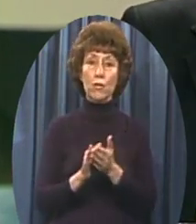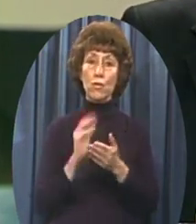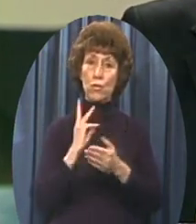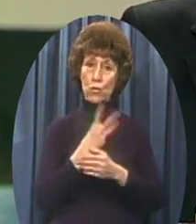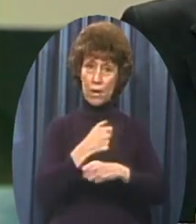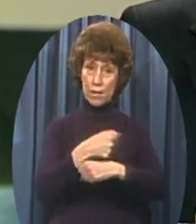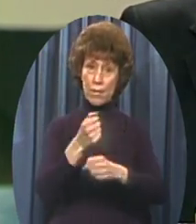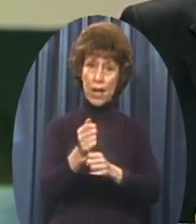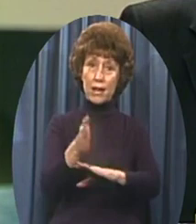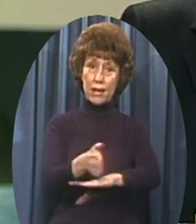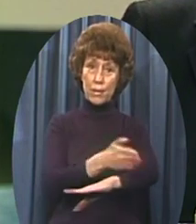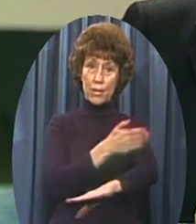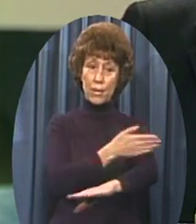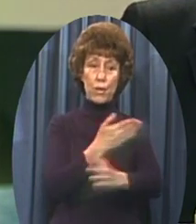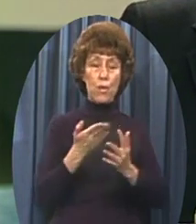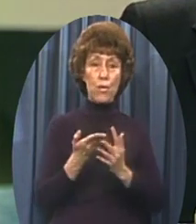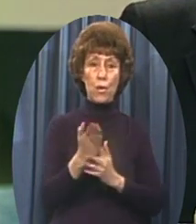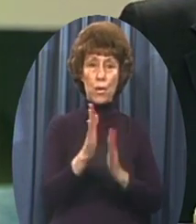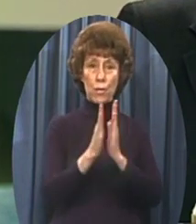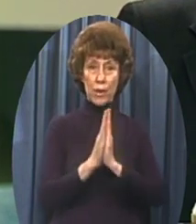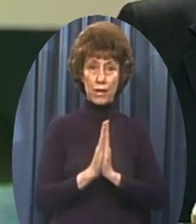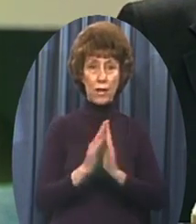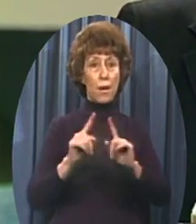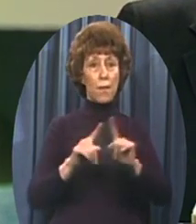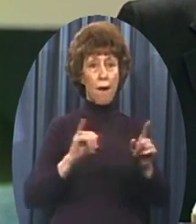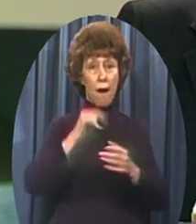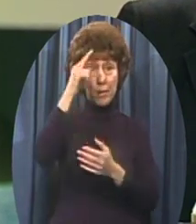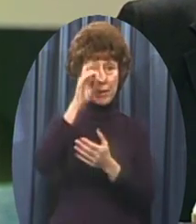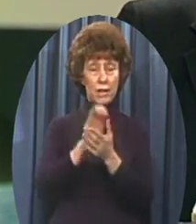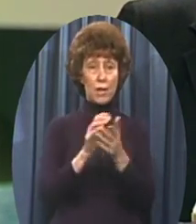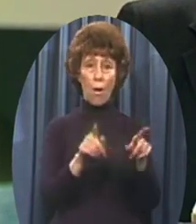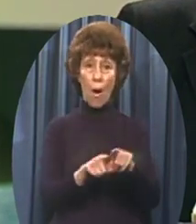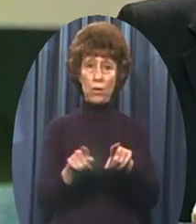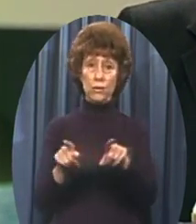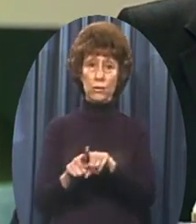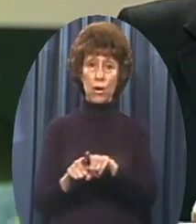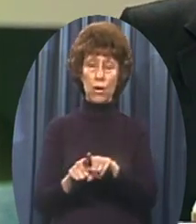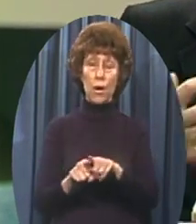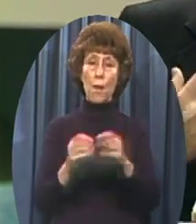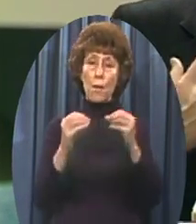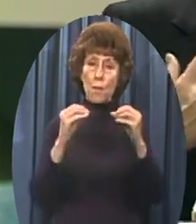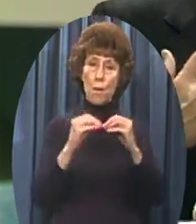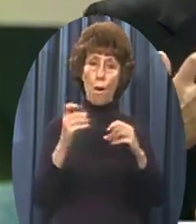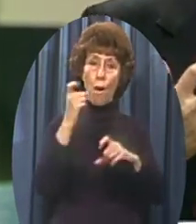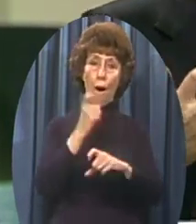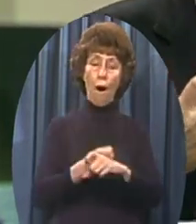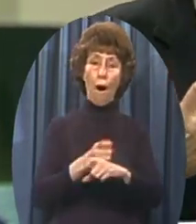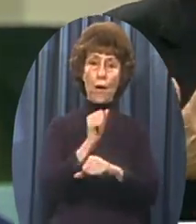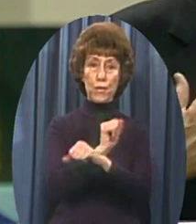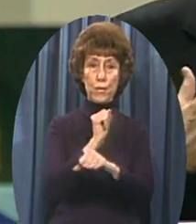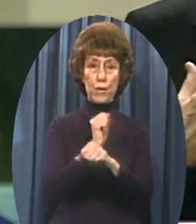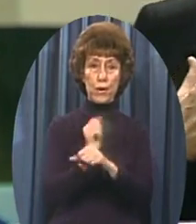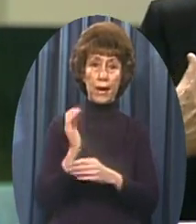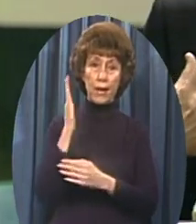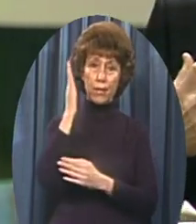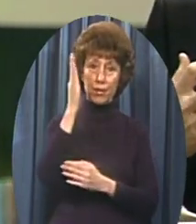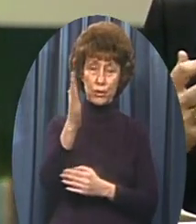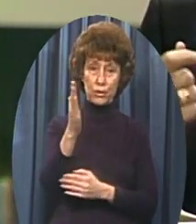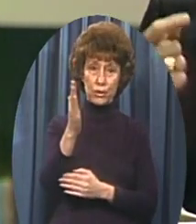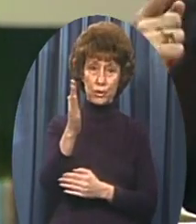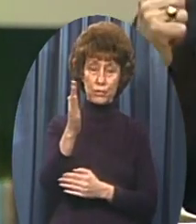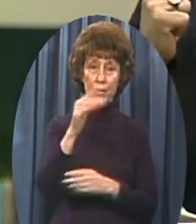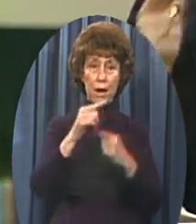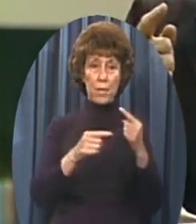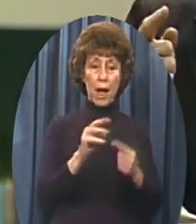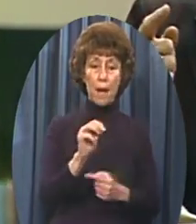ahead, addressing the moral issues. You know, a few years ago, God gripped my heart